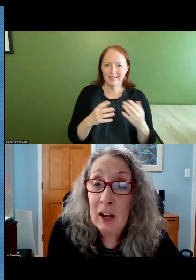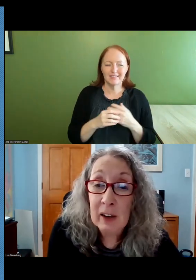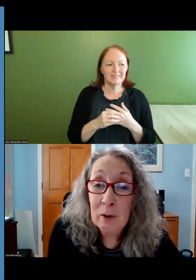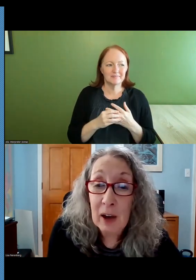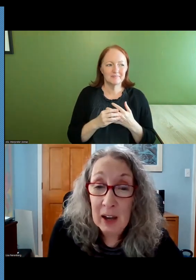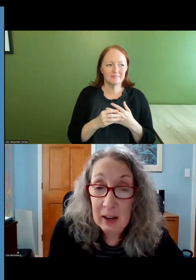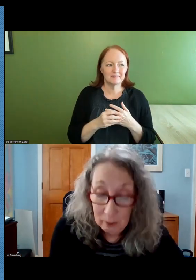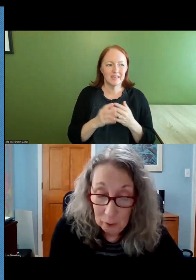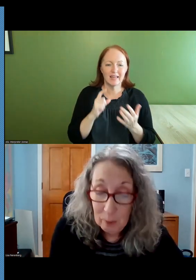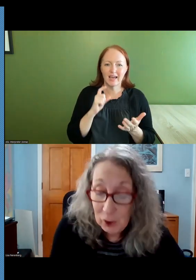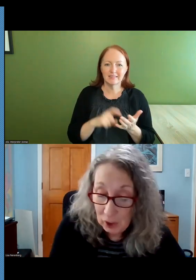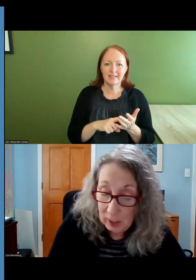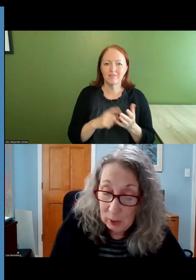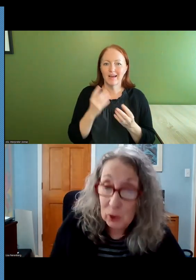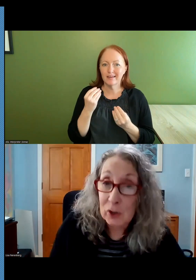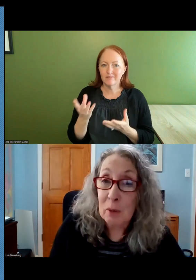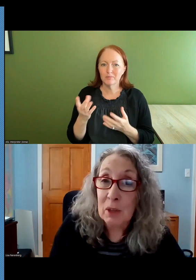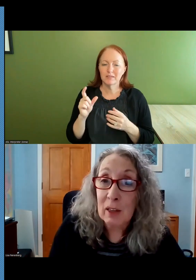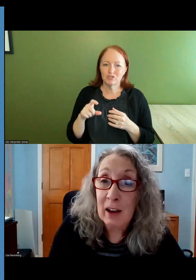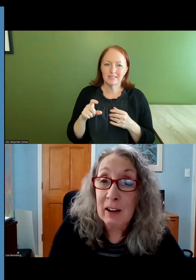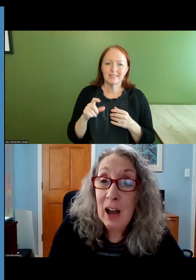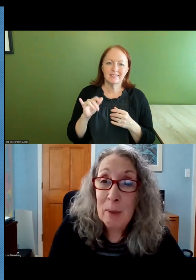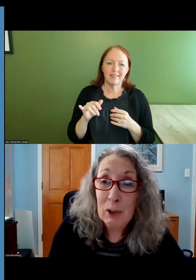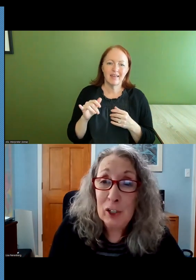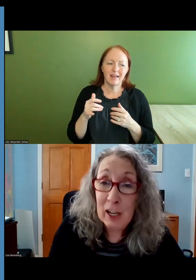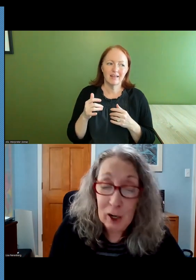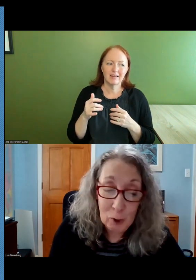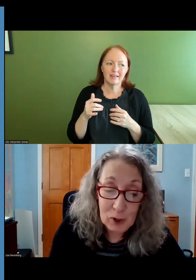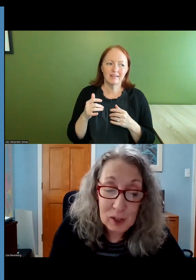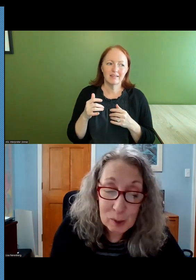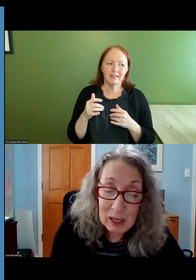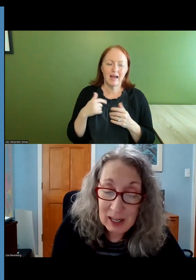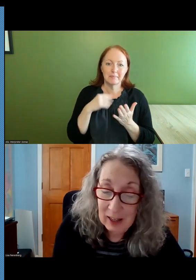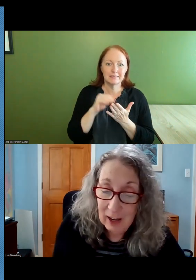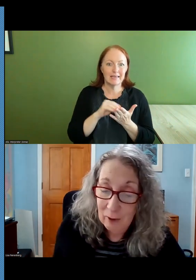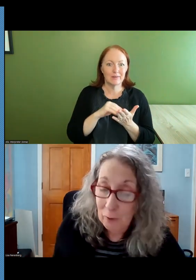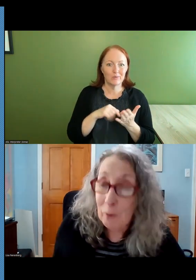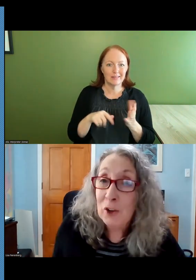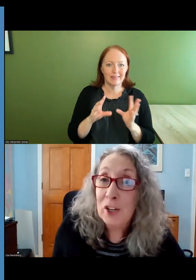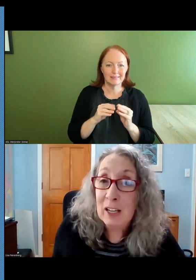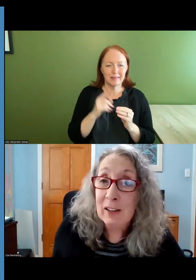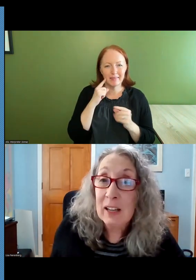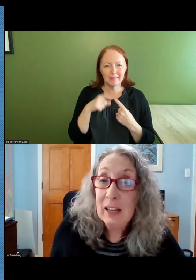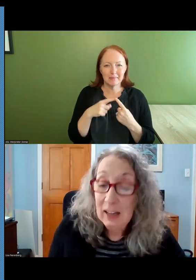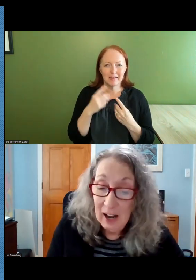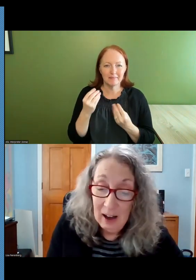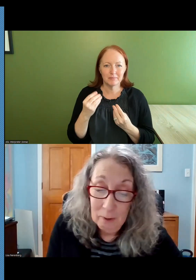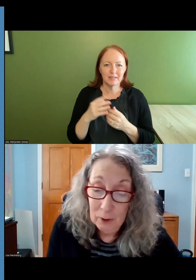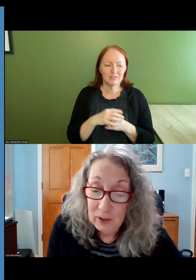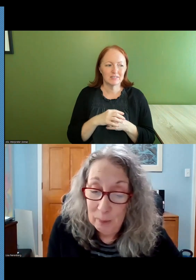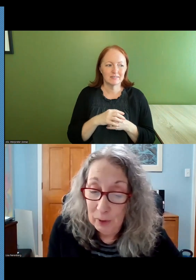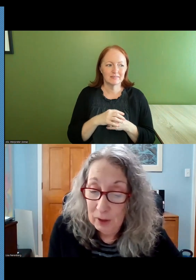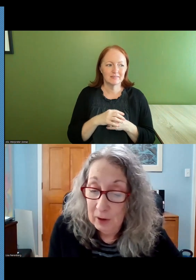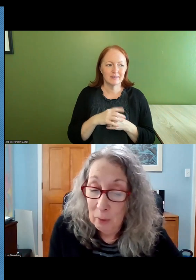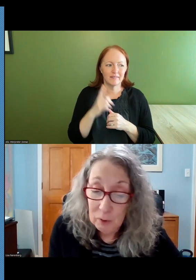and identify information needs, which is something that I'm actually taking notes at this meeting, thinking of information needs.